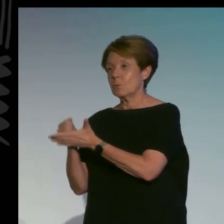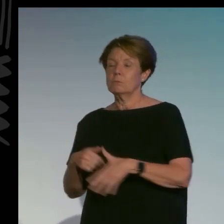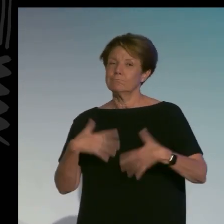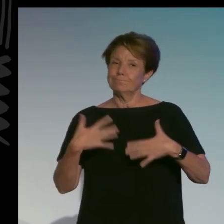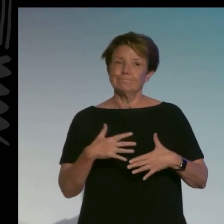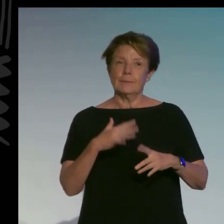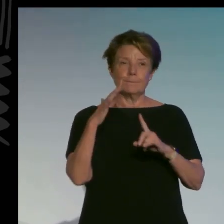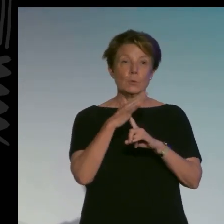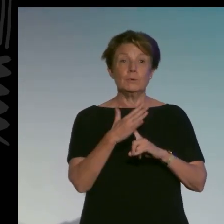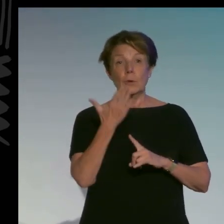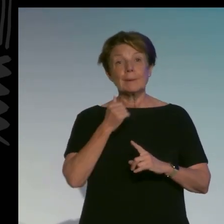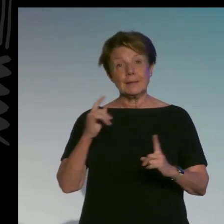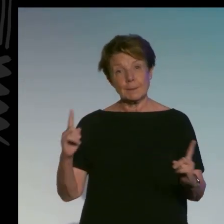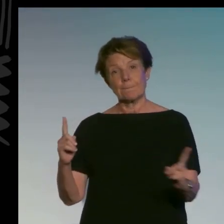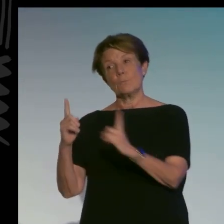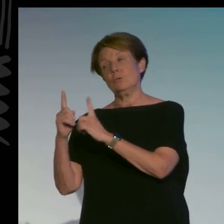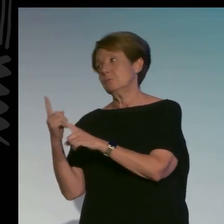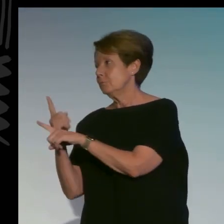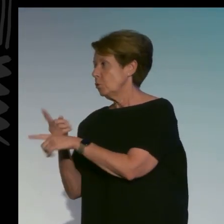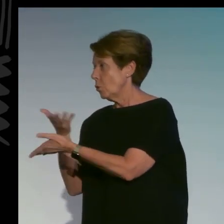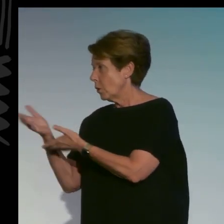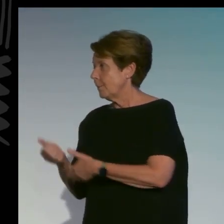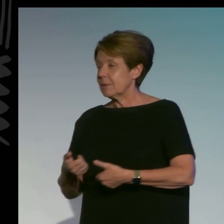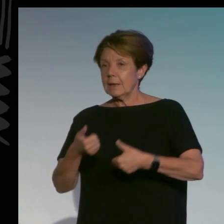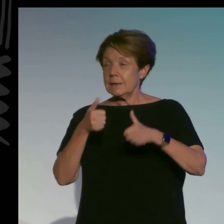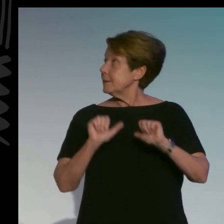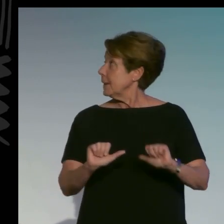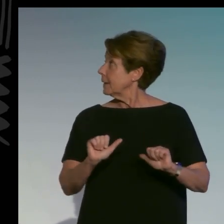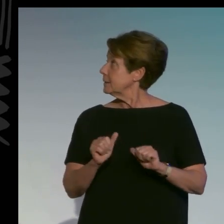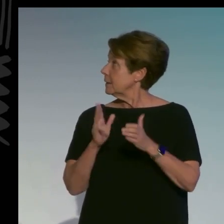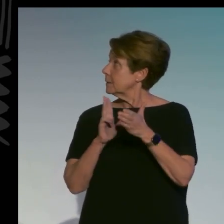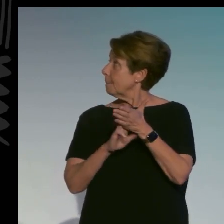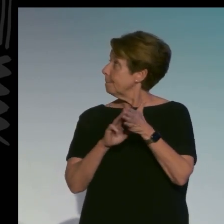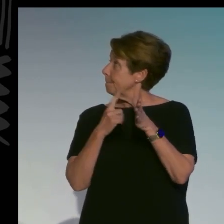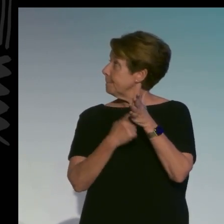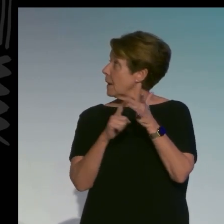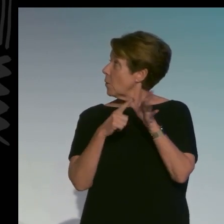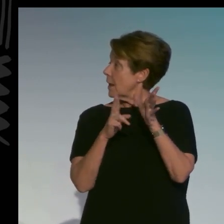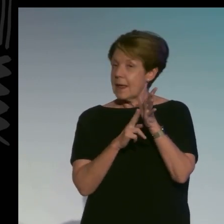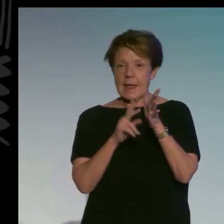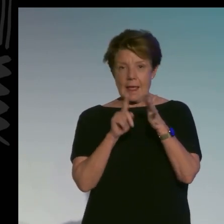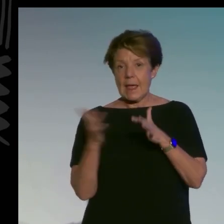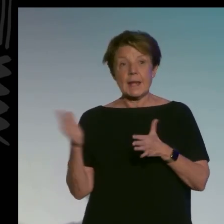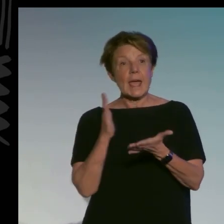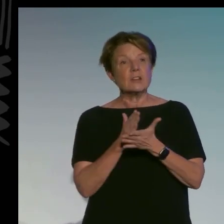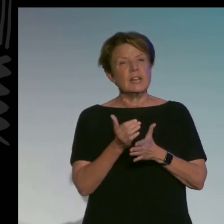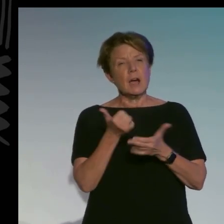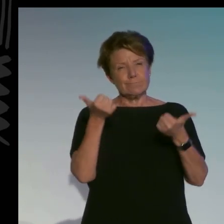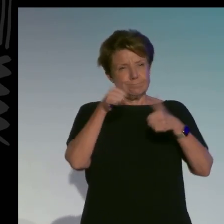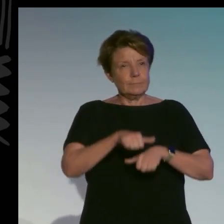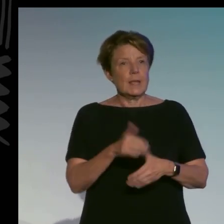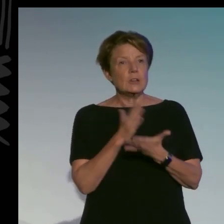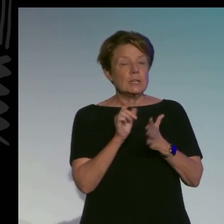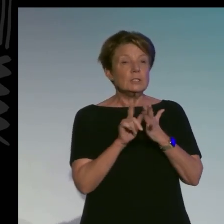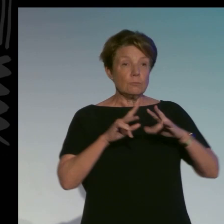So please do talk to him. Our next speaker, Mariann Filo, is someone I know well because she's undertook research for us, the